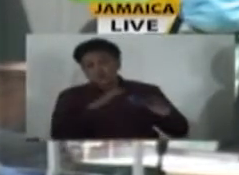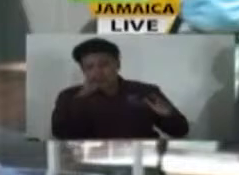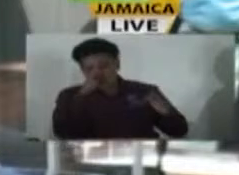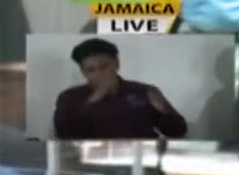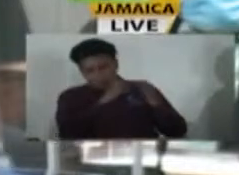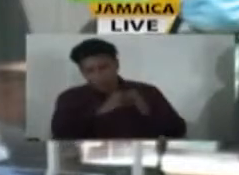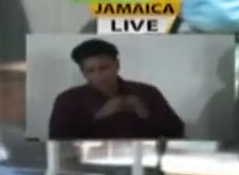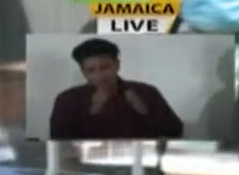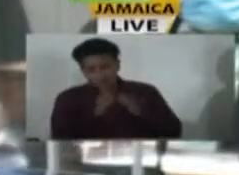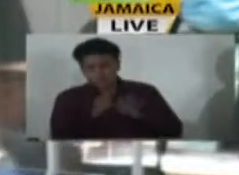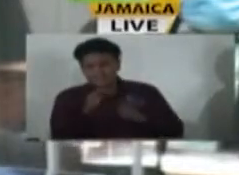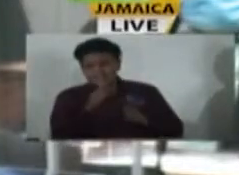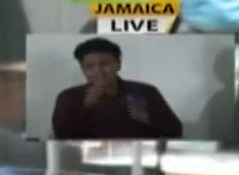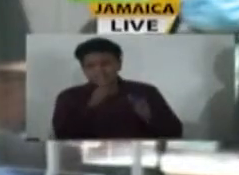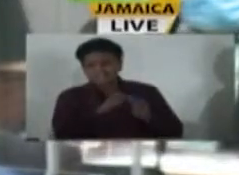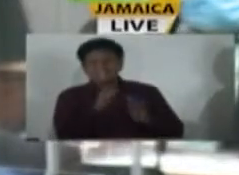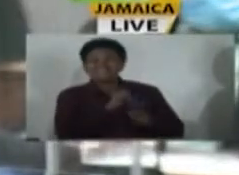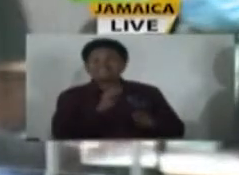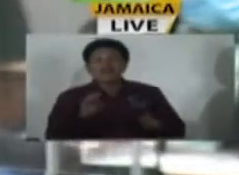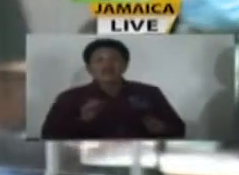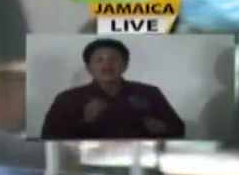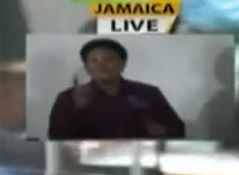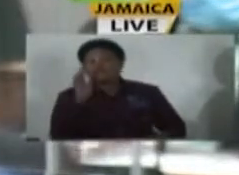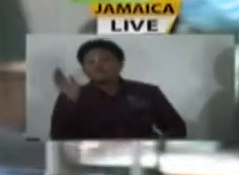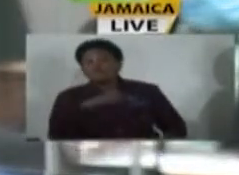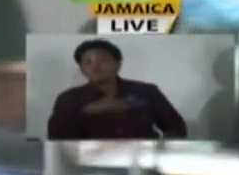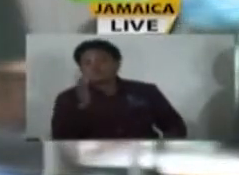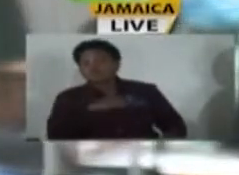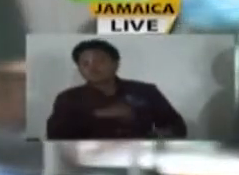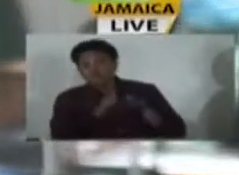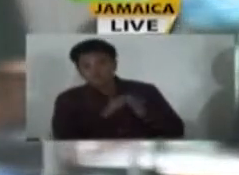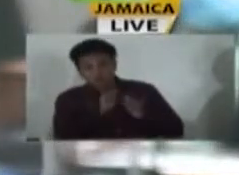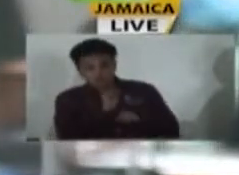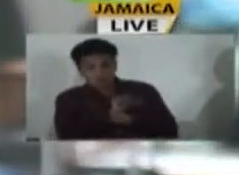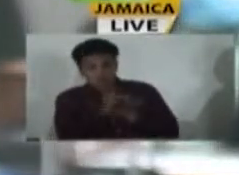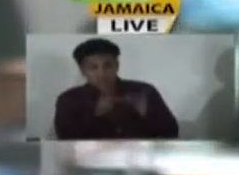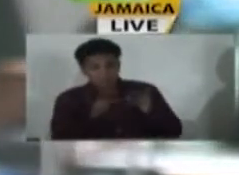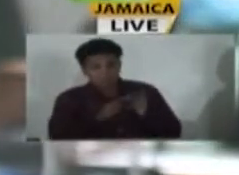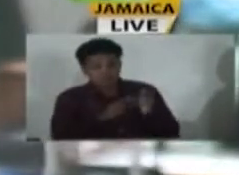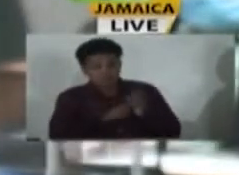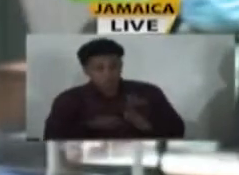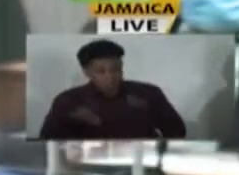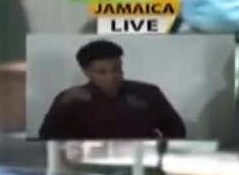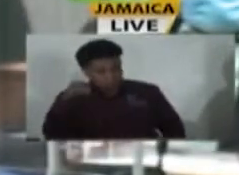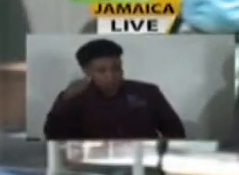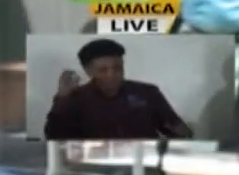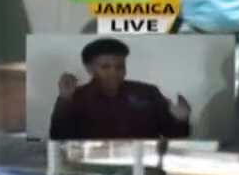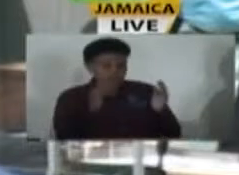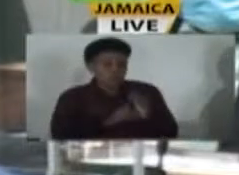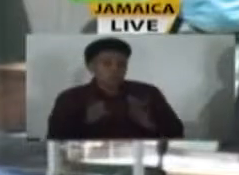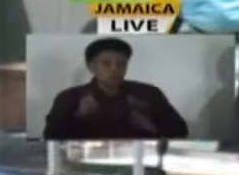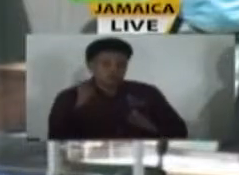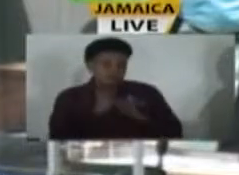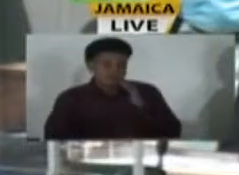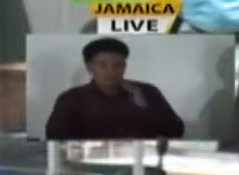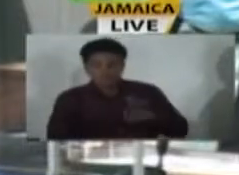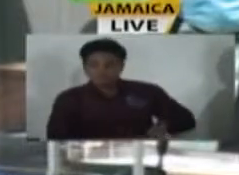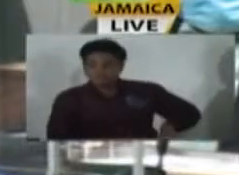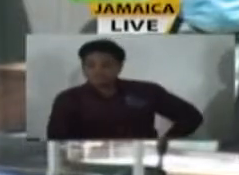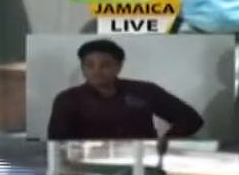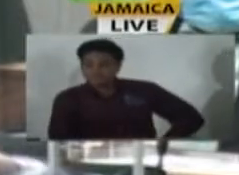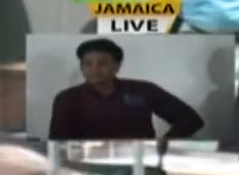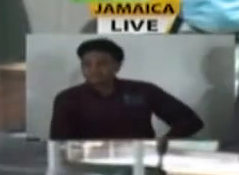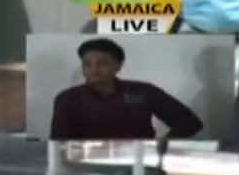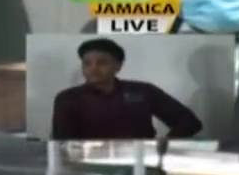the specified workplace requirements. Madam Speaker, for